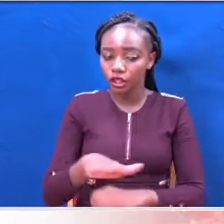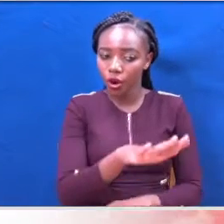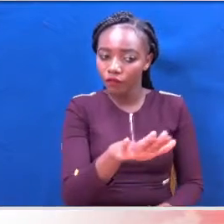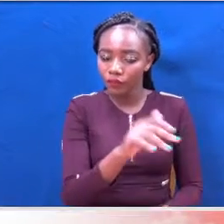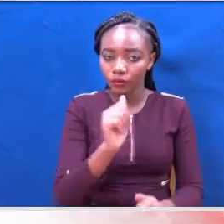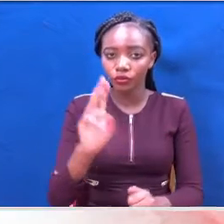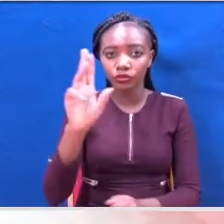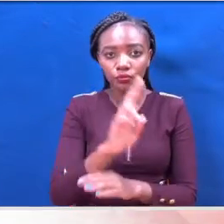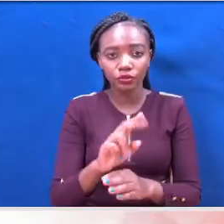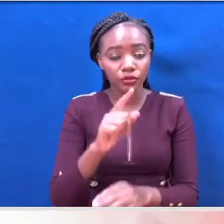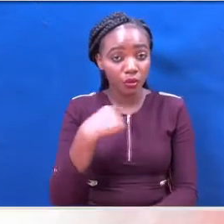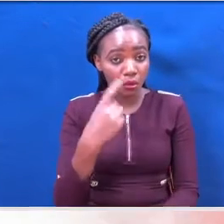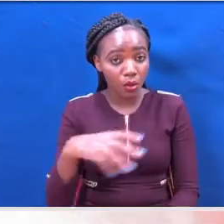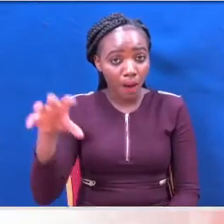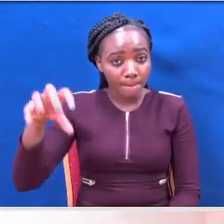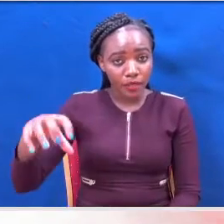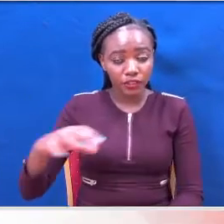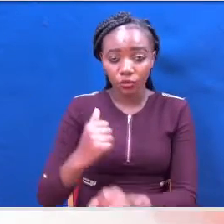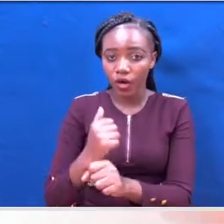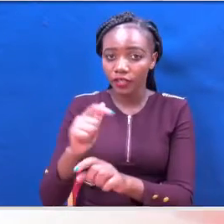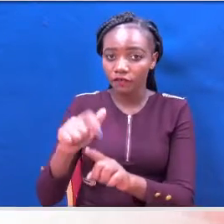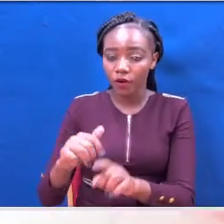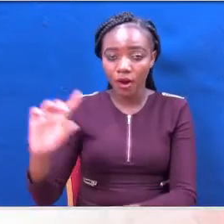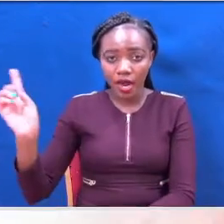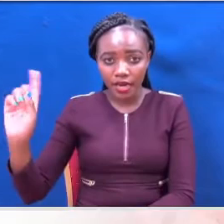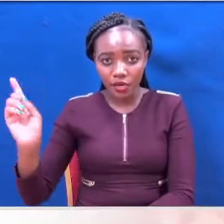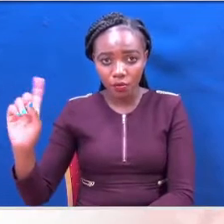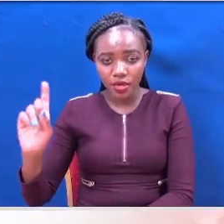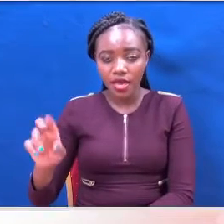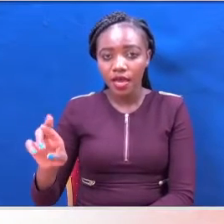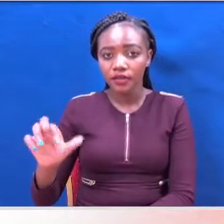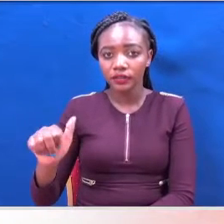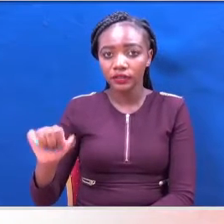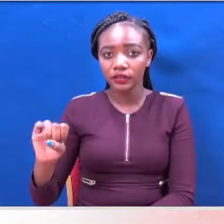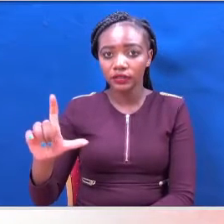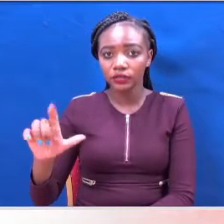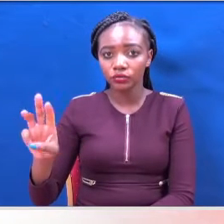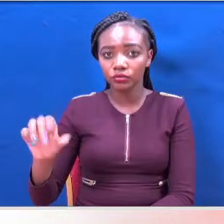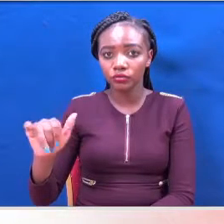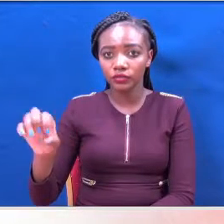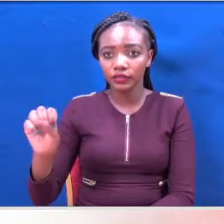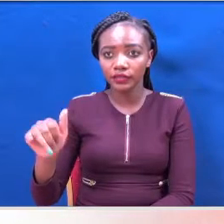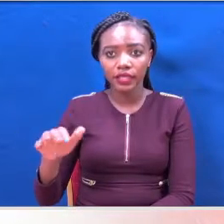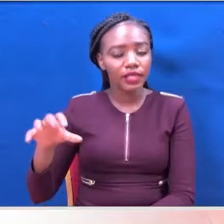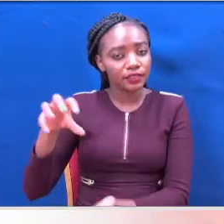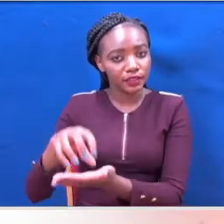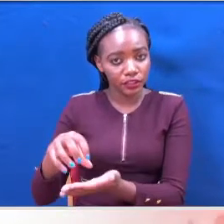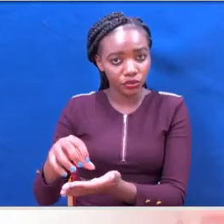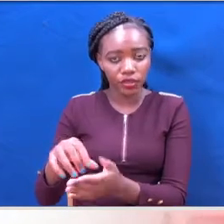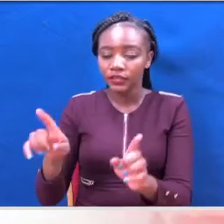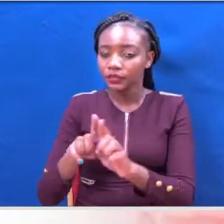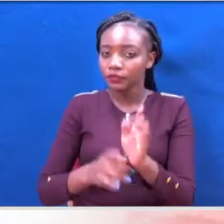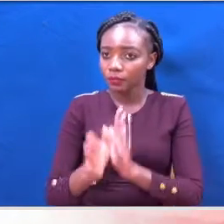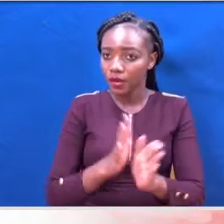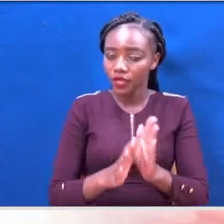be used by matatus operating from the Nairobi Railway Station in a plan by the NMS to decongest the